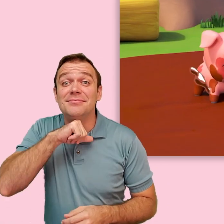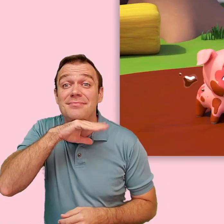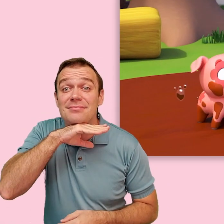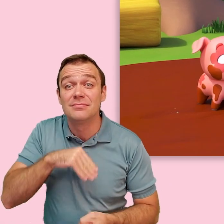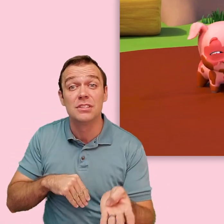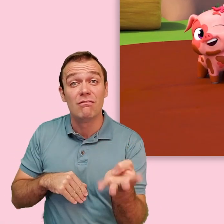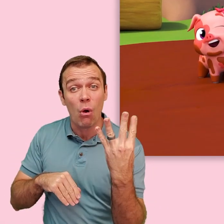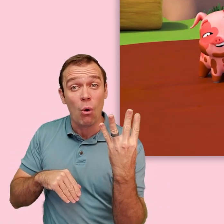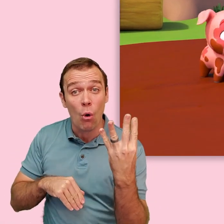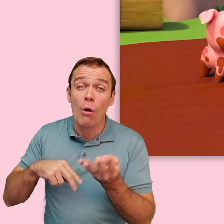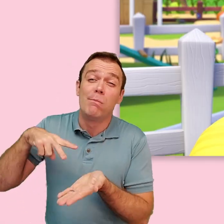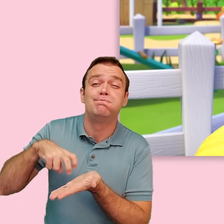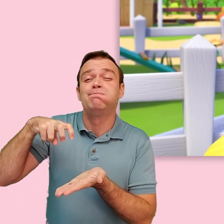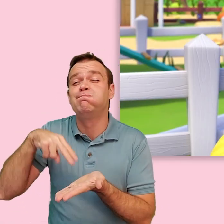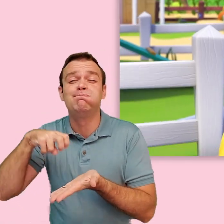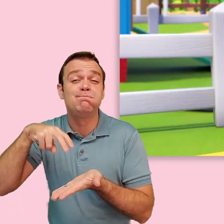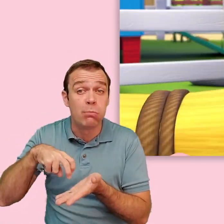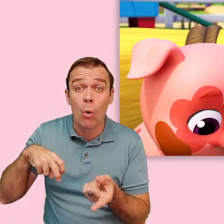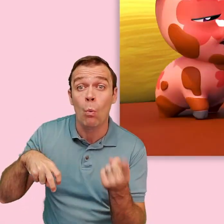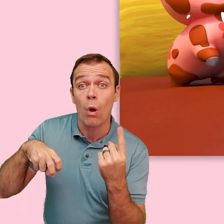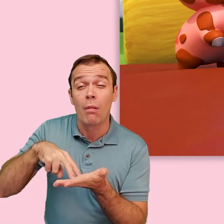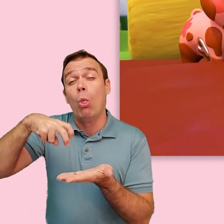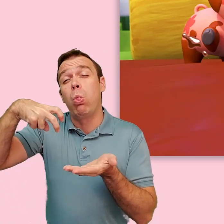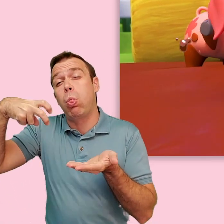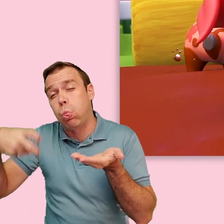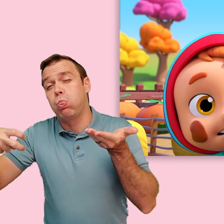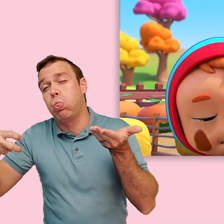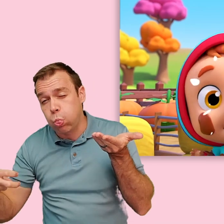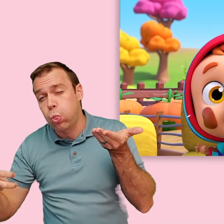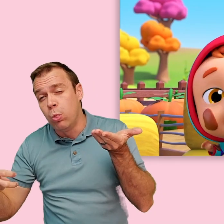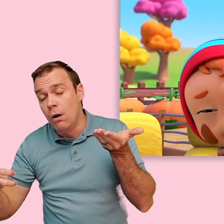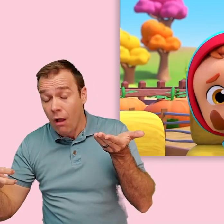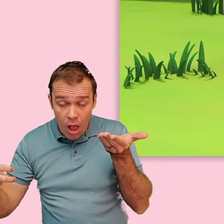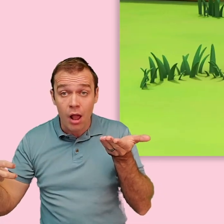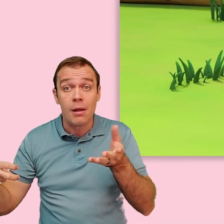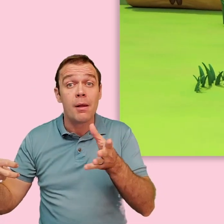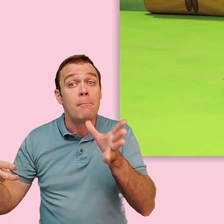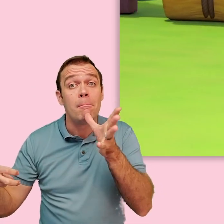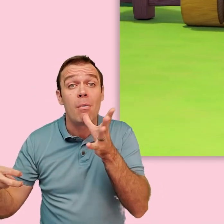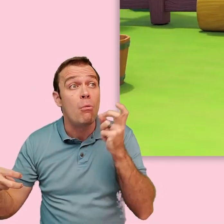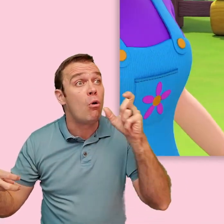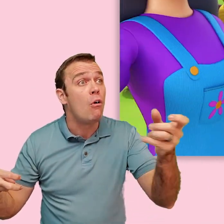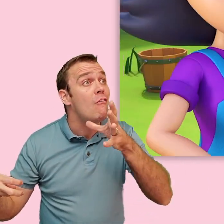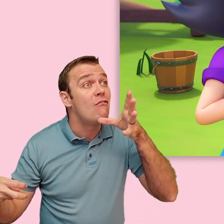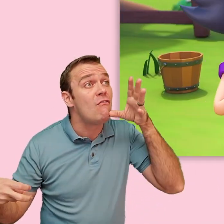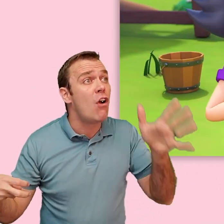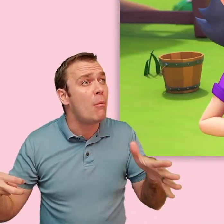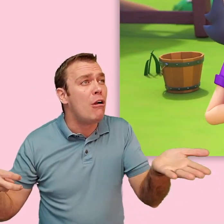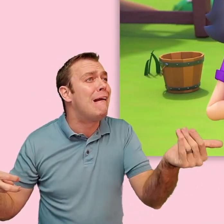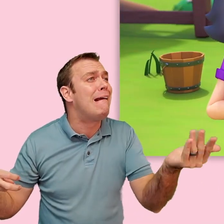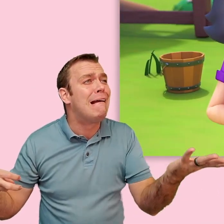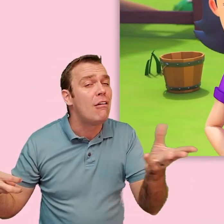Four little piggies jumping in the mud. One fell down with a great big thud. Mama called the farmer